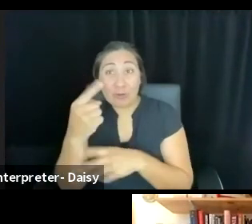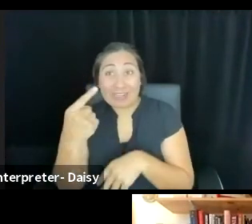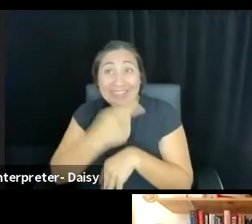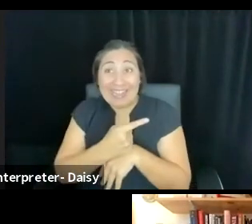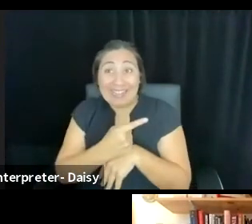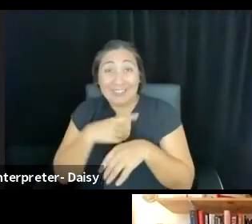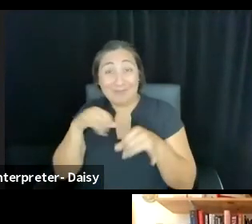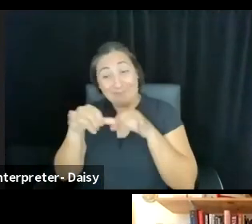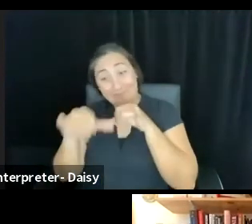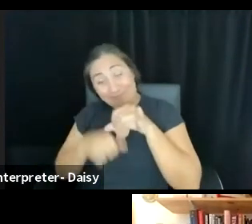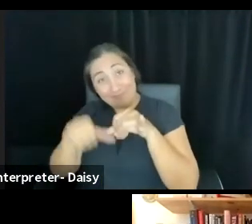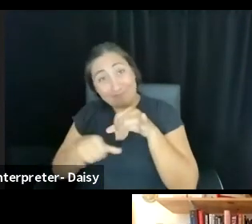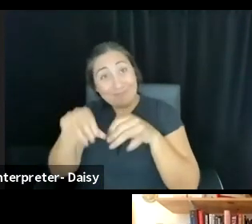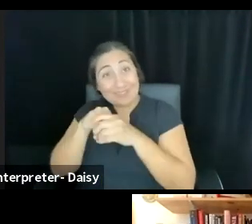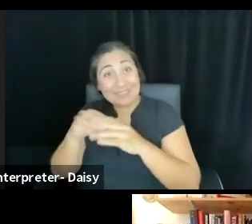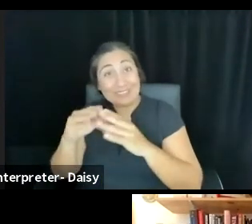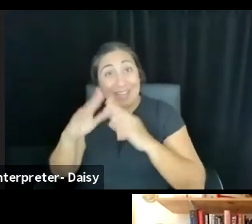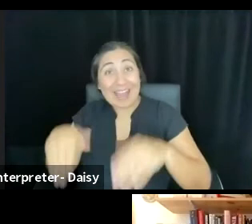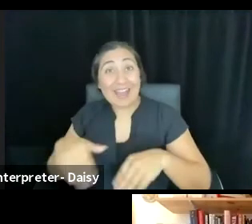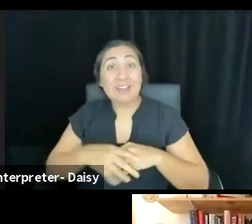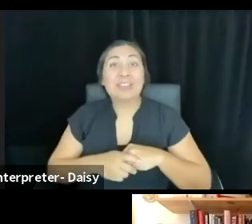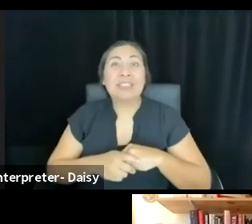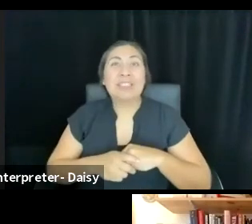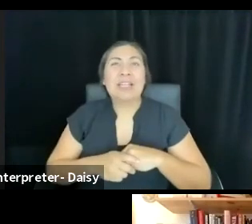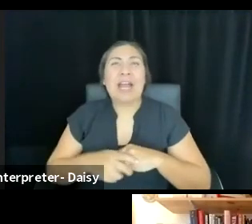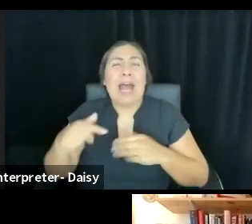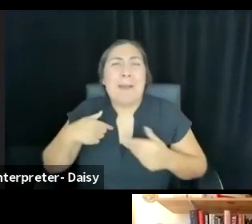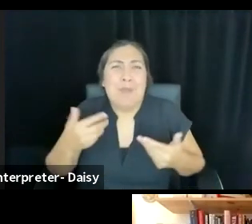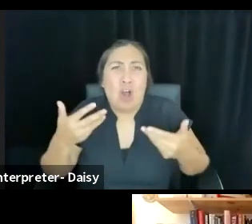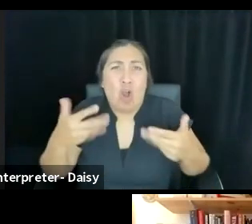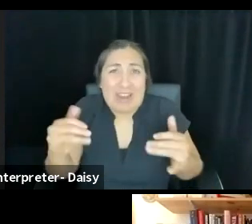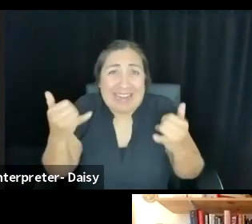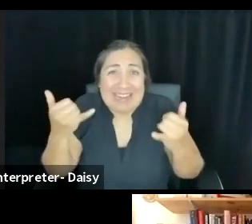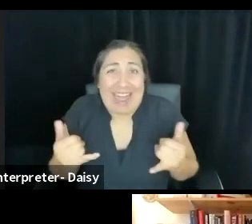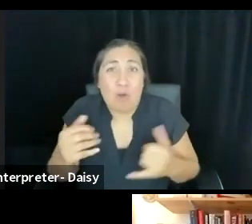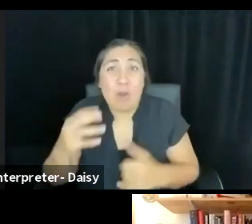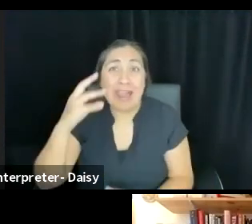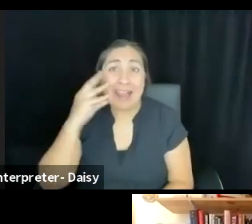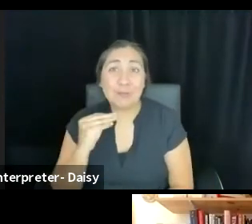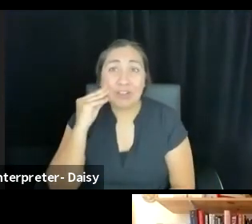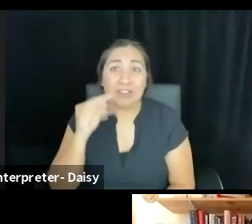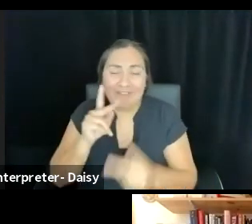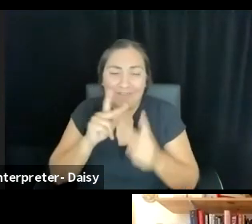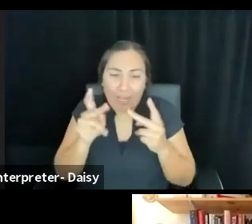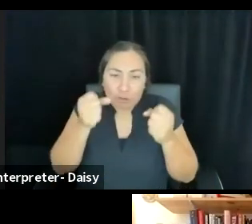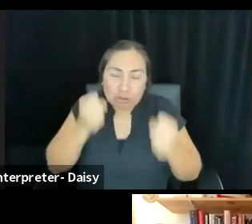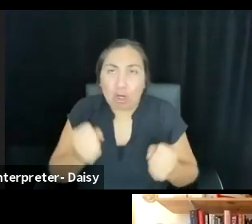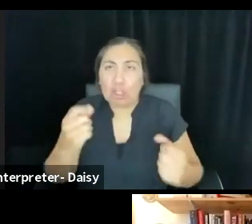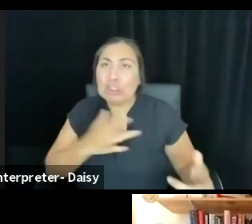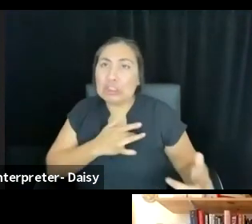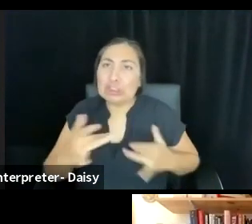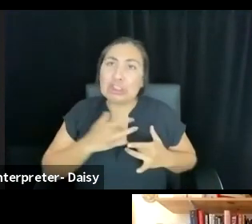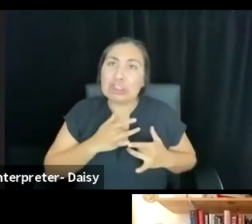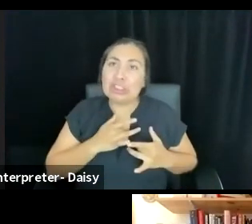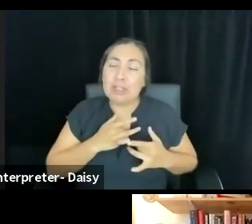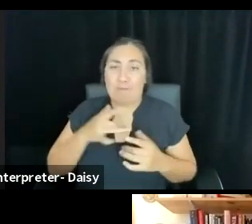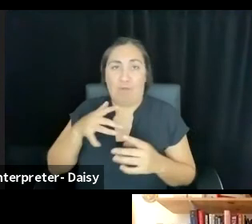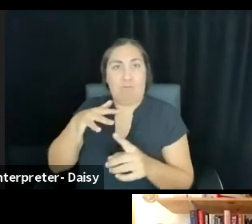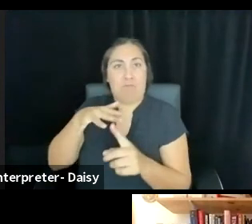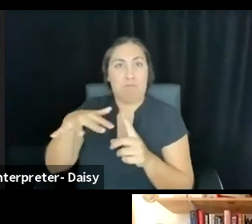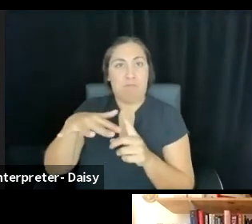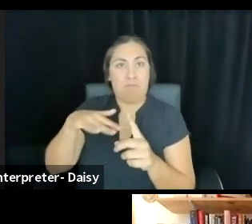in the sense that I may be a threat and in the sense that they may be a threat. we carry these things in our bodies that can cause